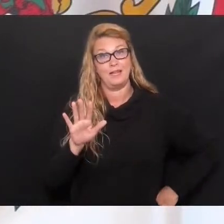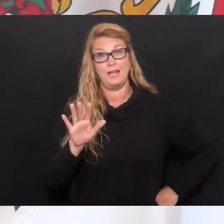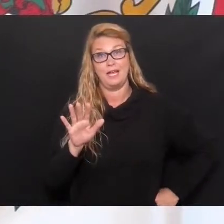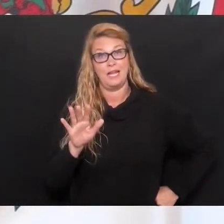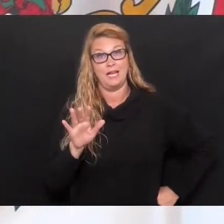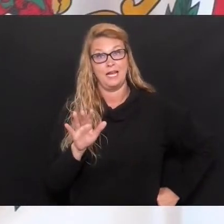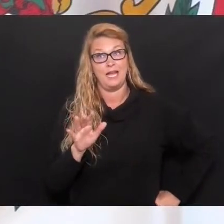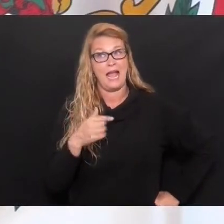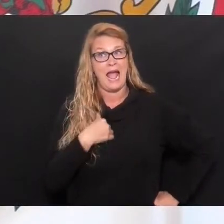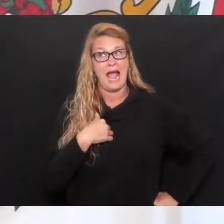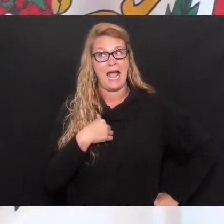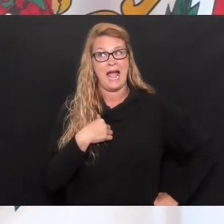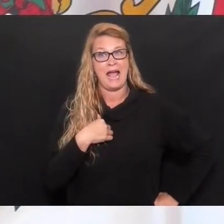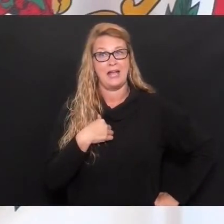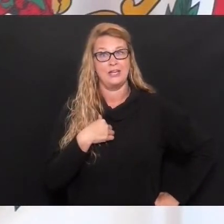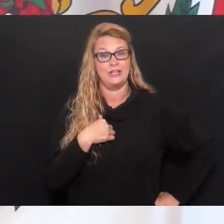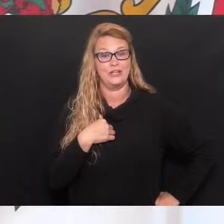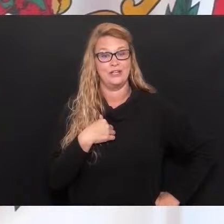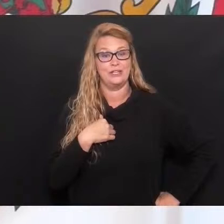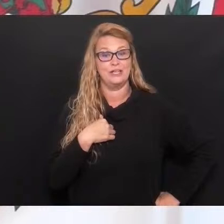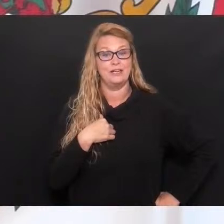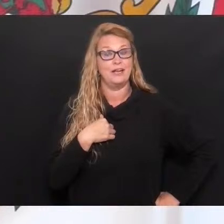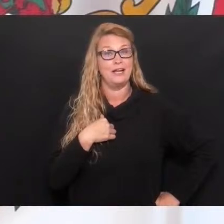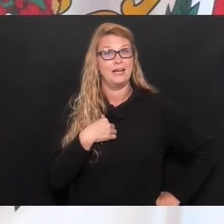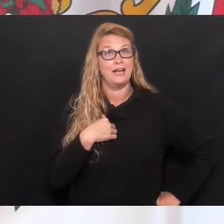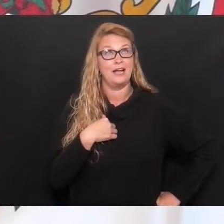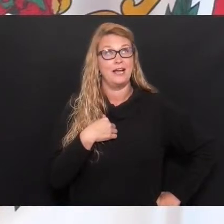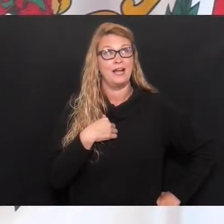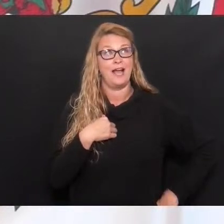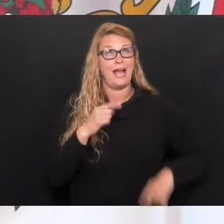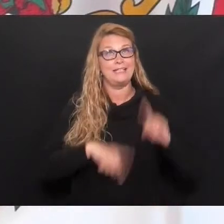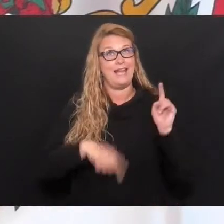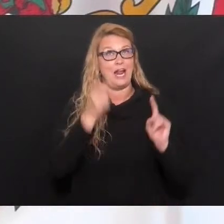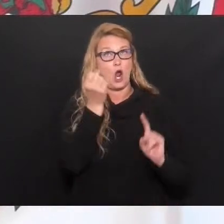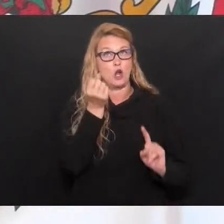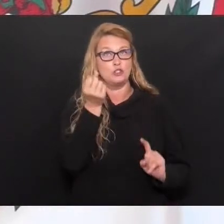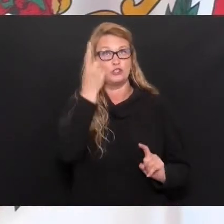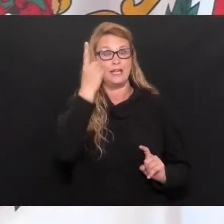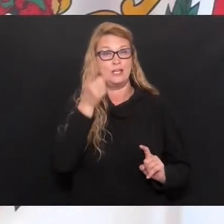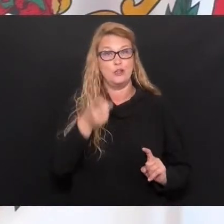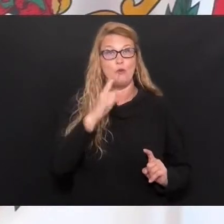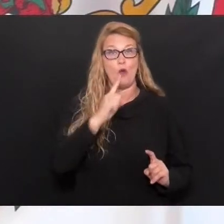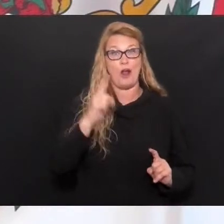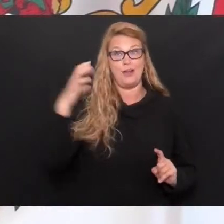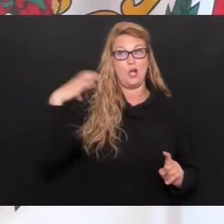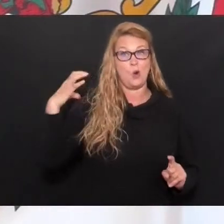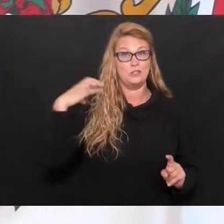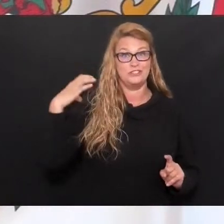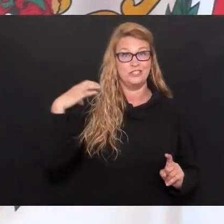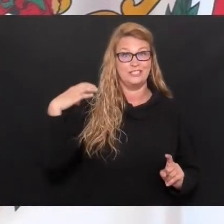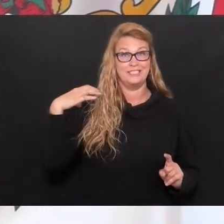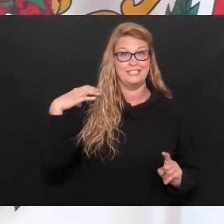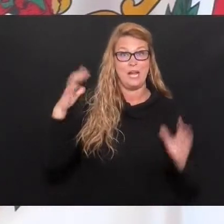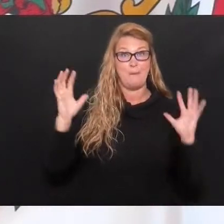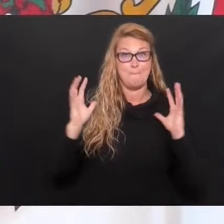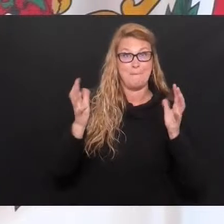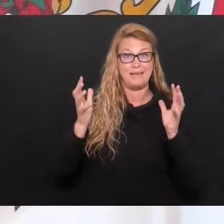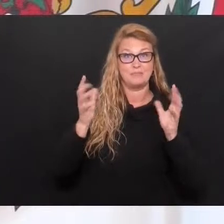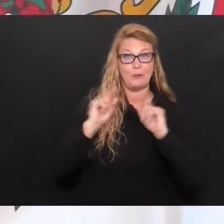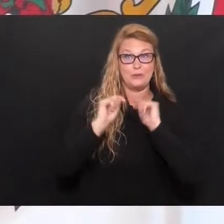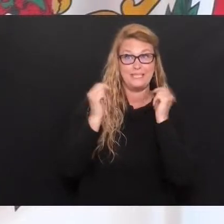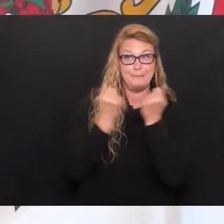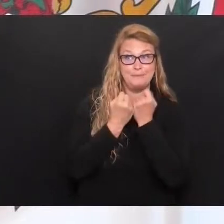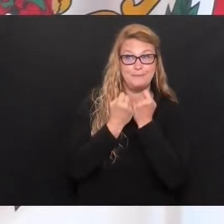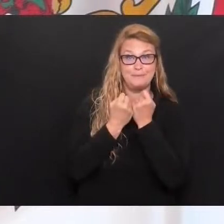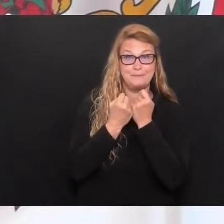I cannot understand this at all. But, if you're coaching a basketball team,